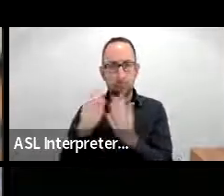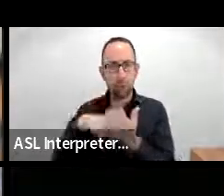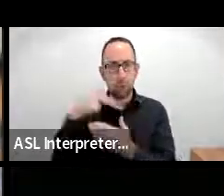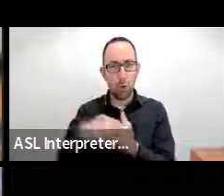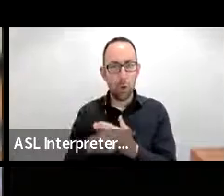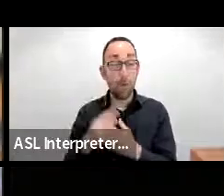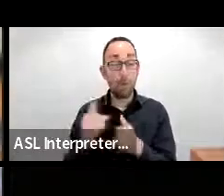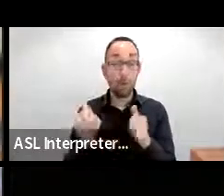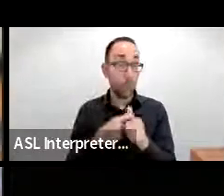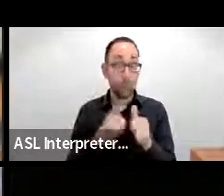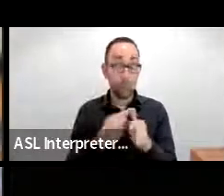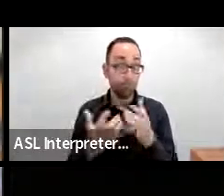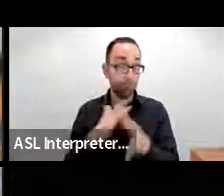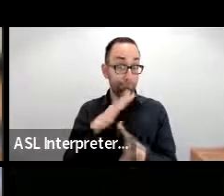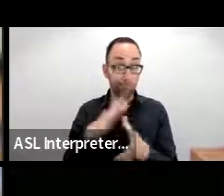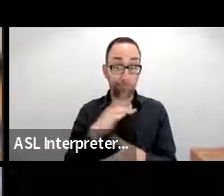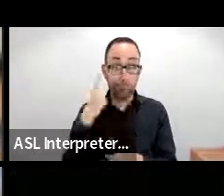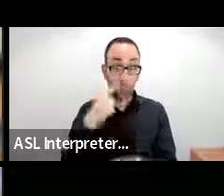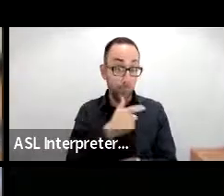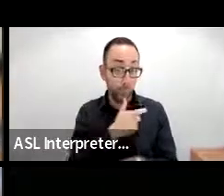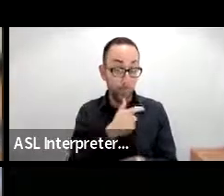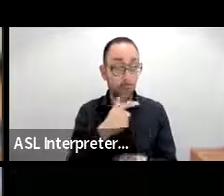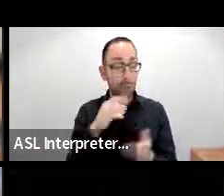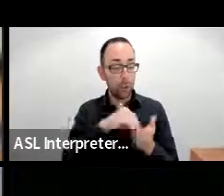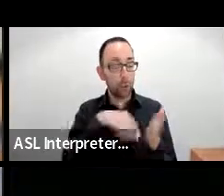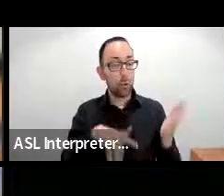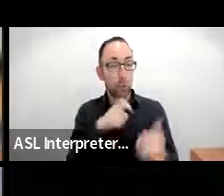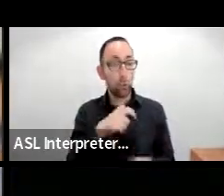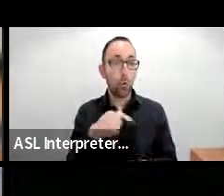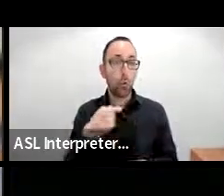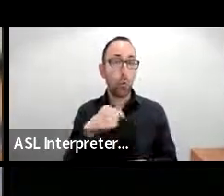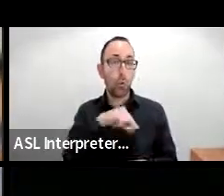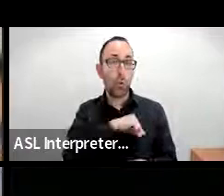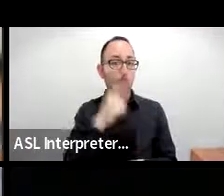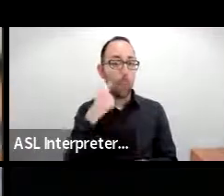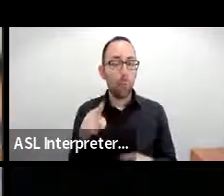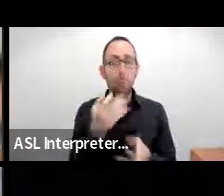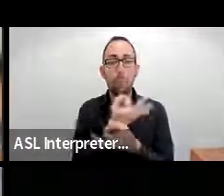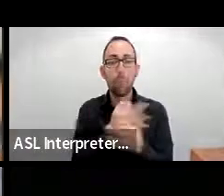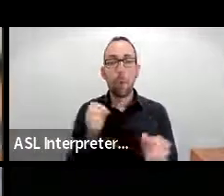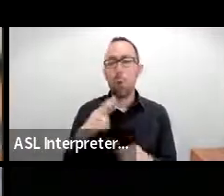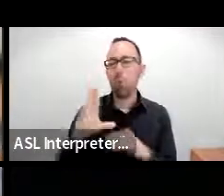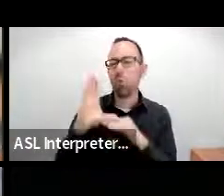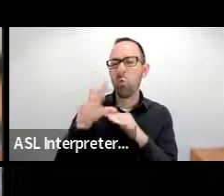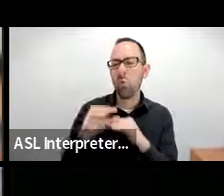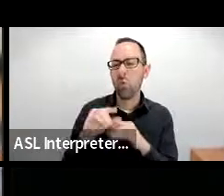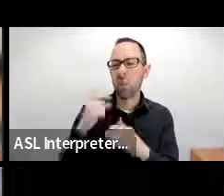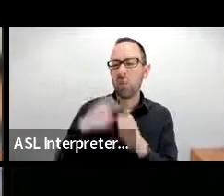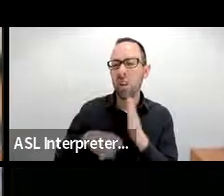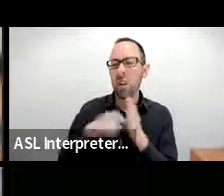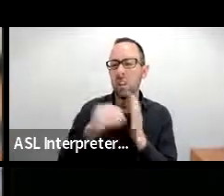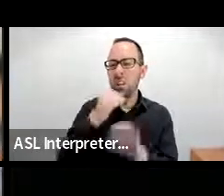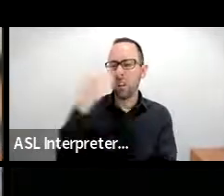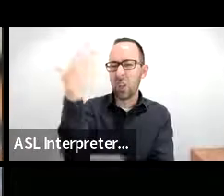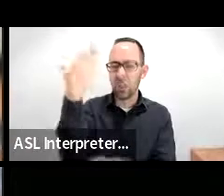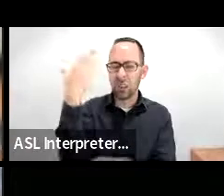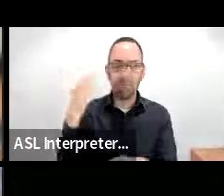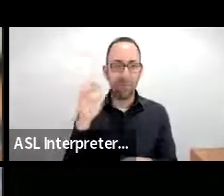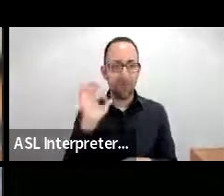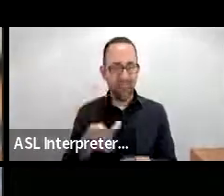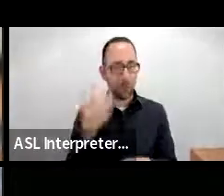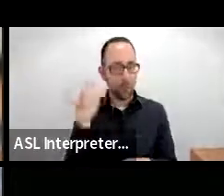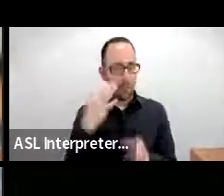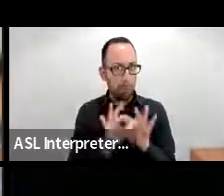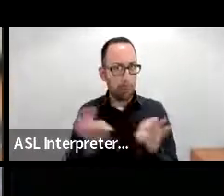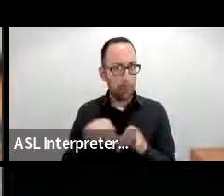for our students who qualify for free and reduced lunch. That's really important. We ask you to fill out